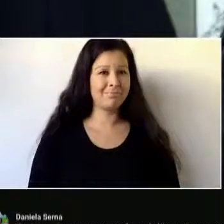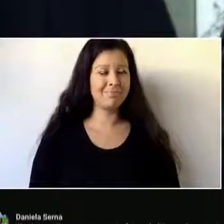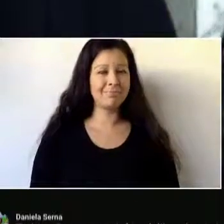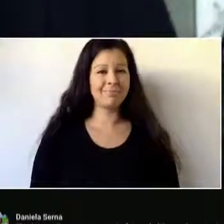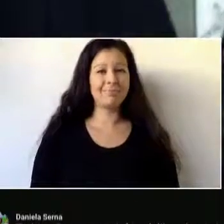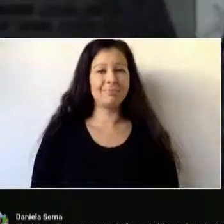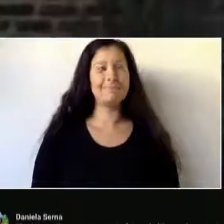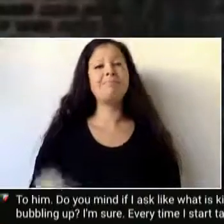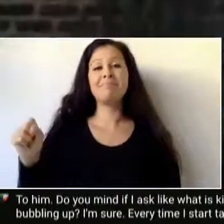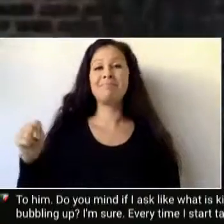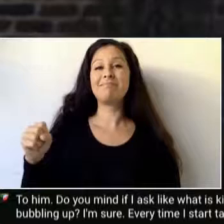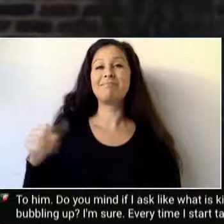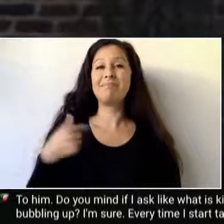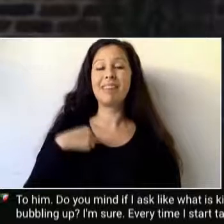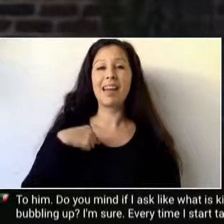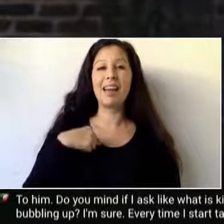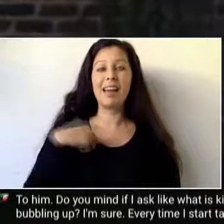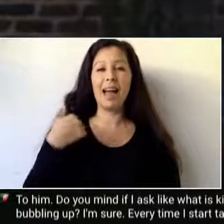Yeah, I have a